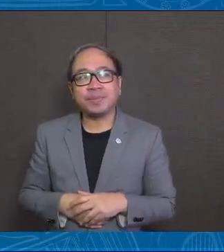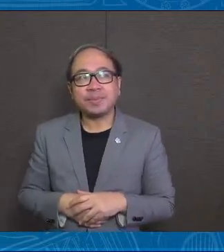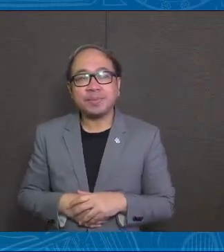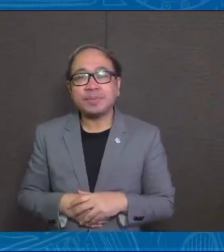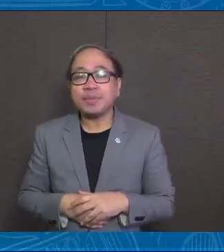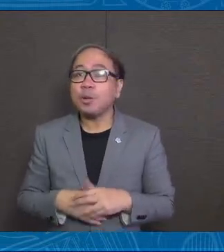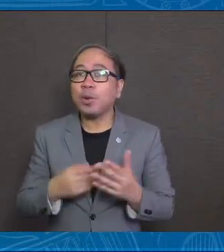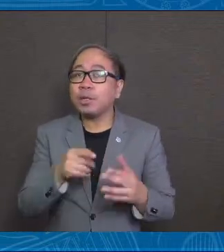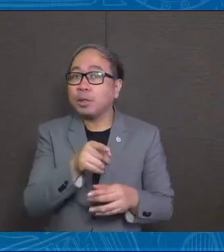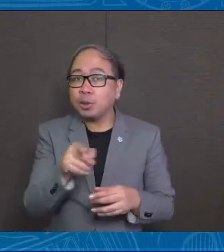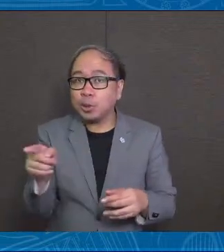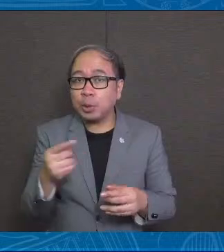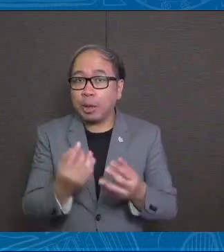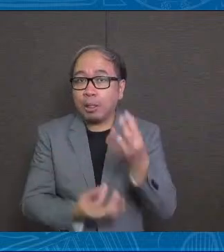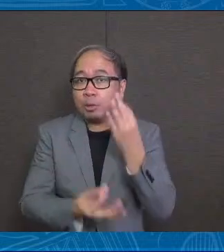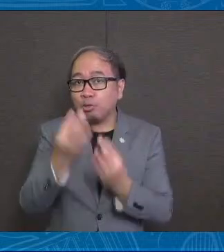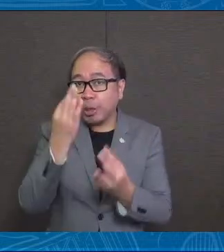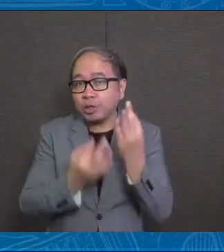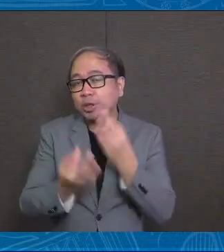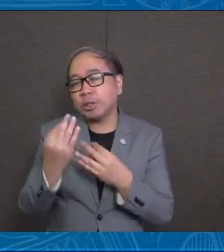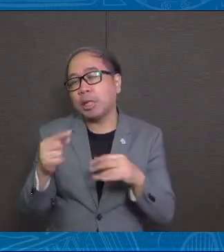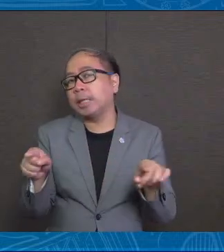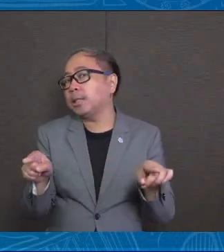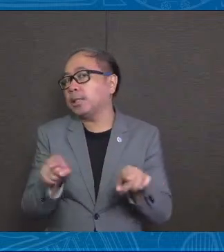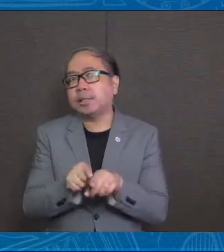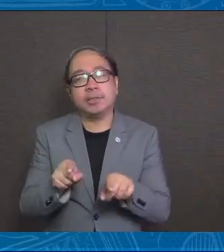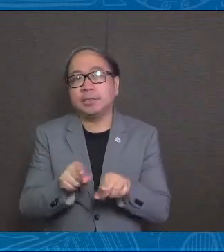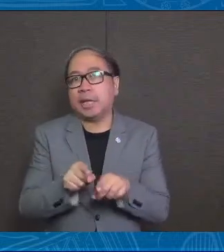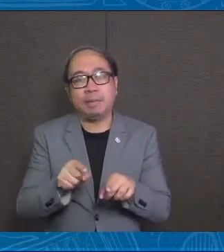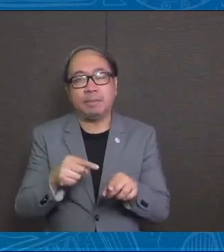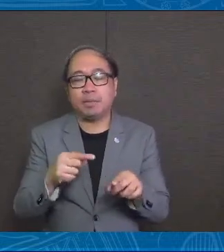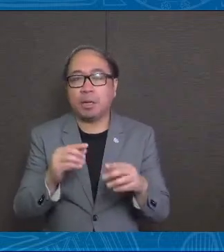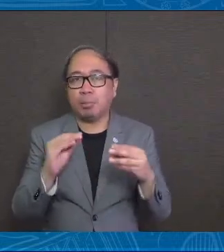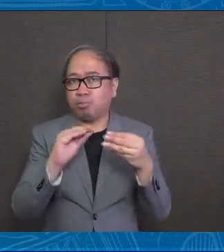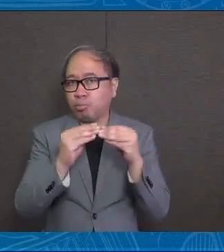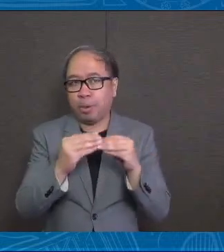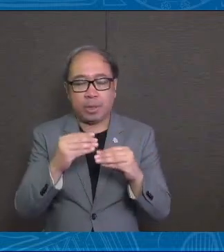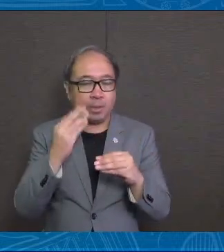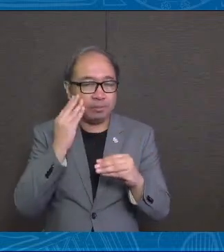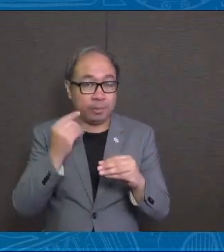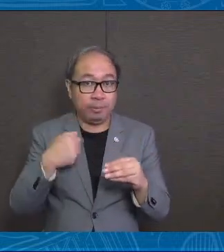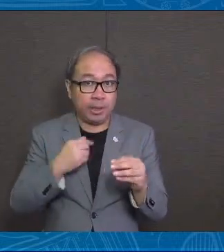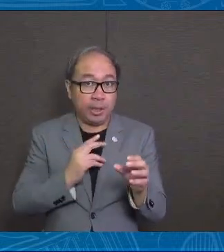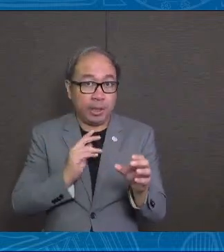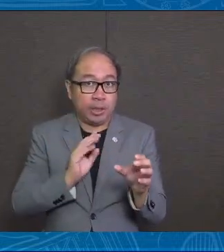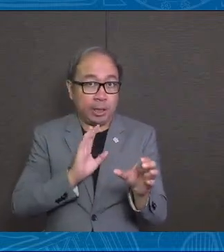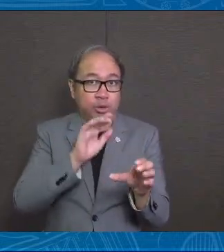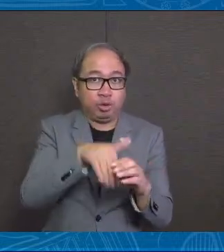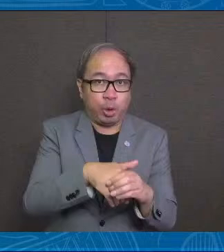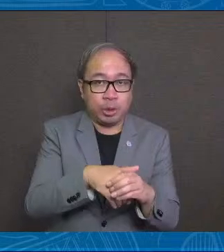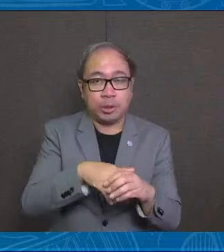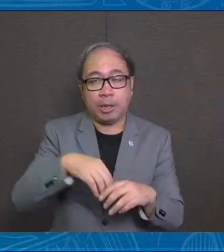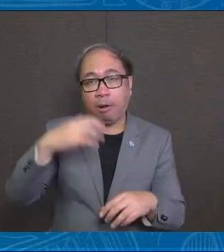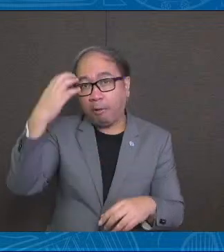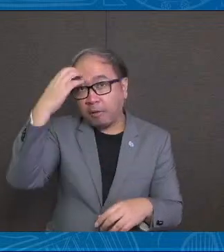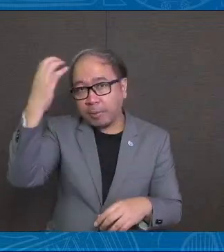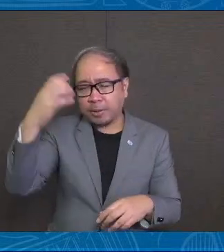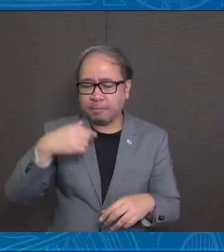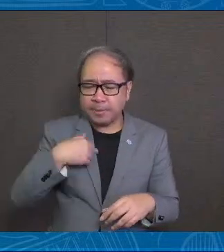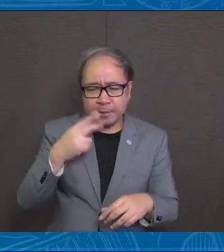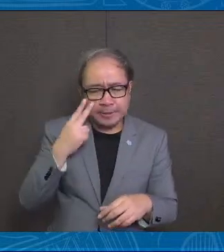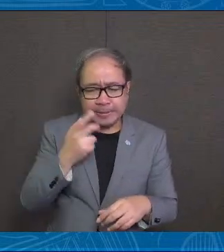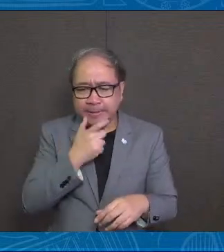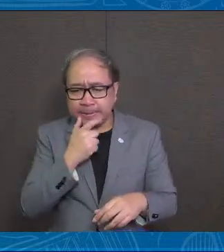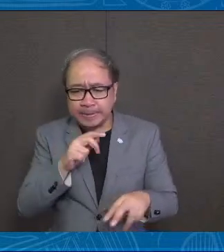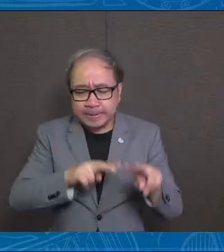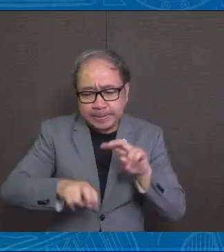for all the questions, we have the same dilemma when I entered the national government. And then I started working on the budget. But